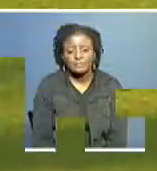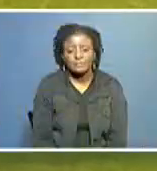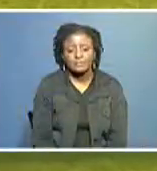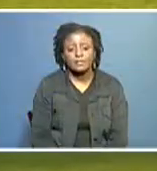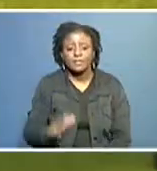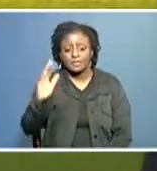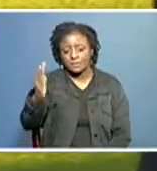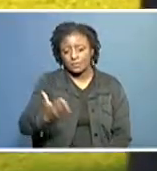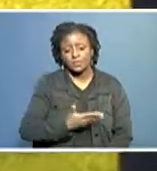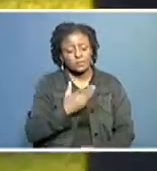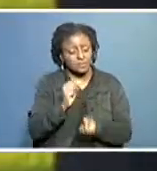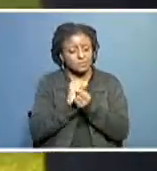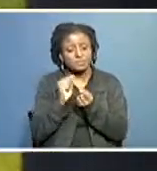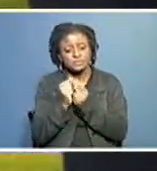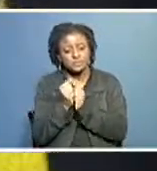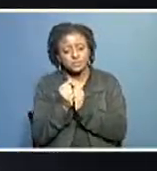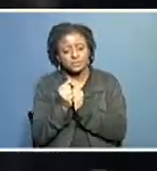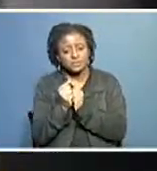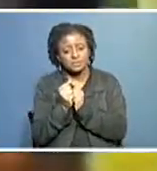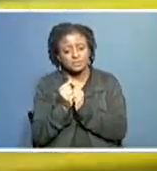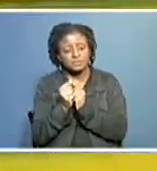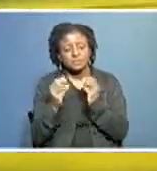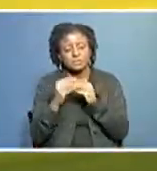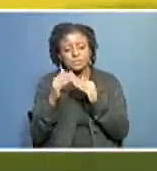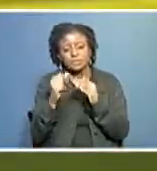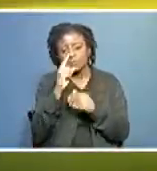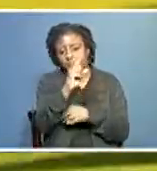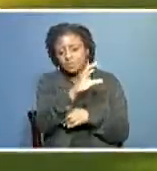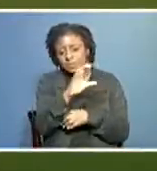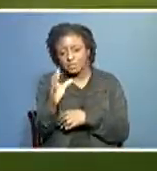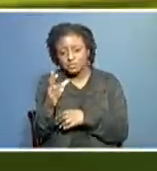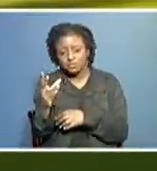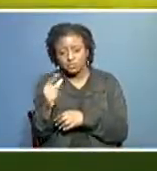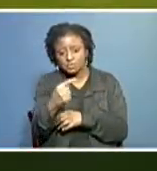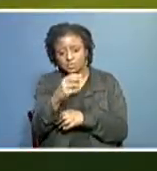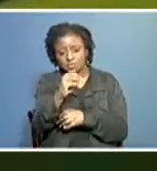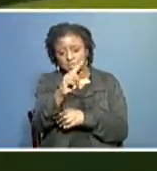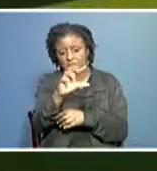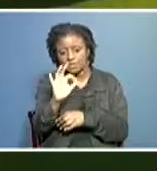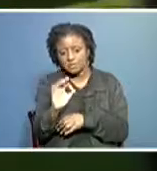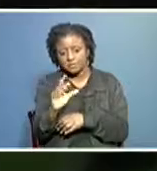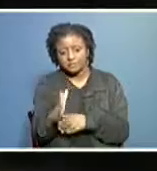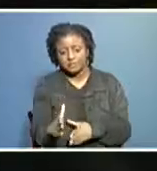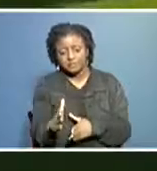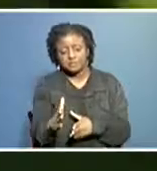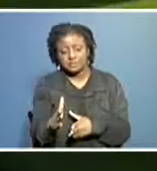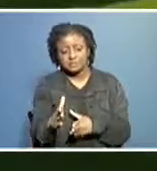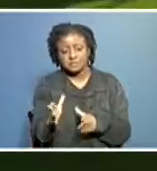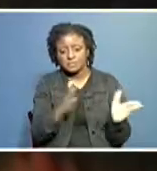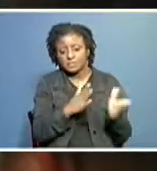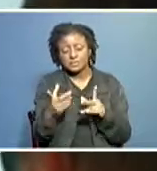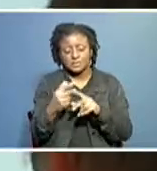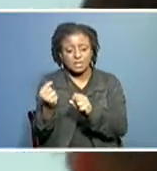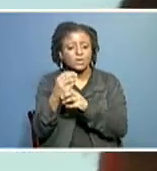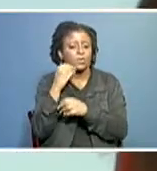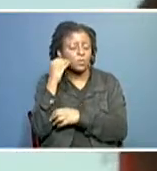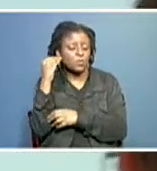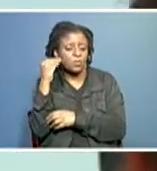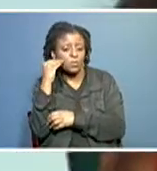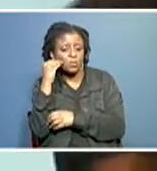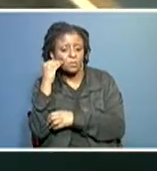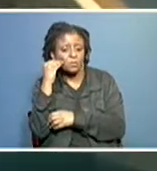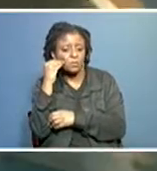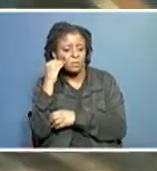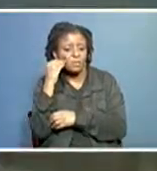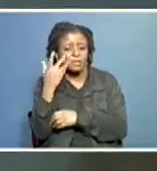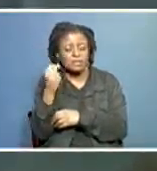Welcome to sports, everyone. Well, over 100 golfers set out to take home the 2022 Korn Ferry Great Exuma Classic crown,